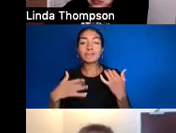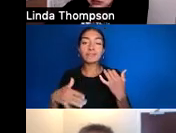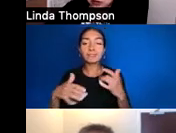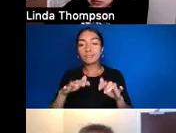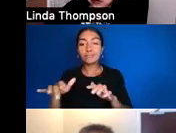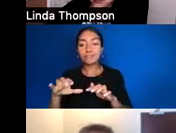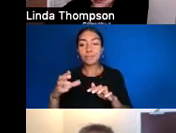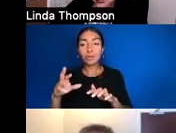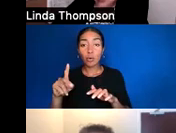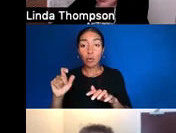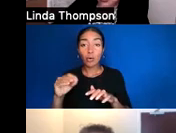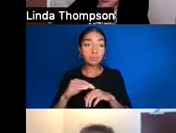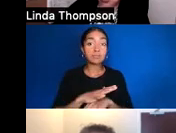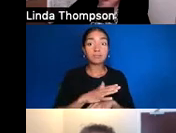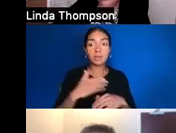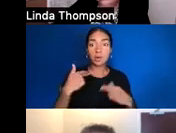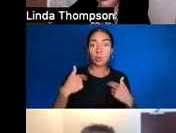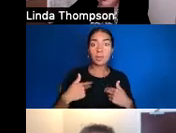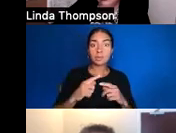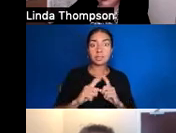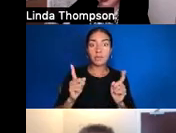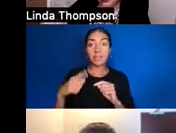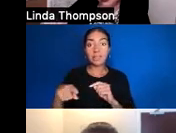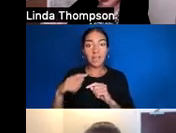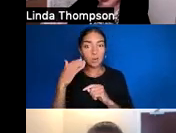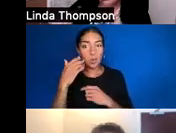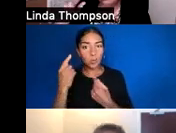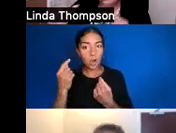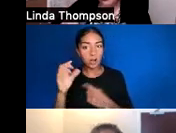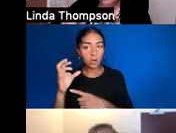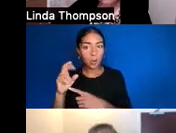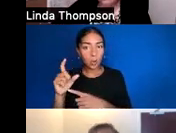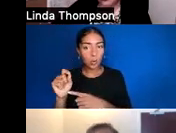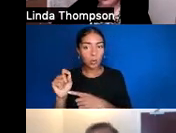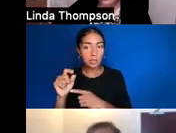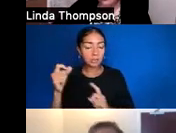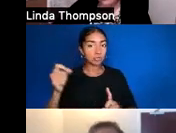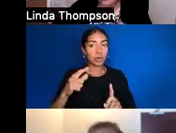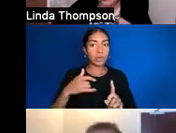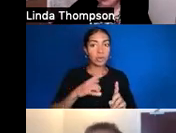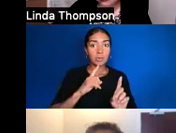being differently. And they know what chords they are, so they design music and they can mess with